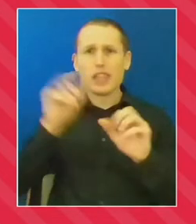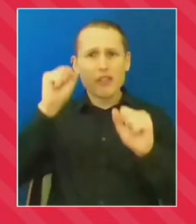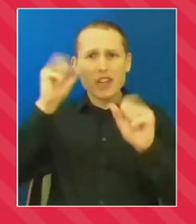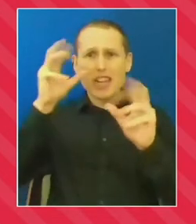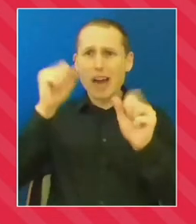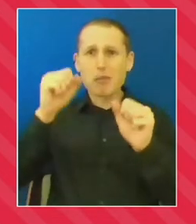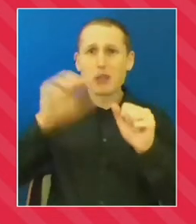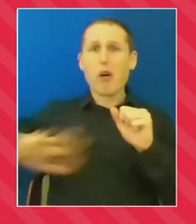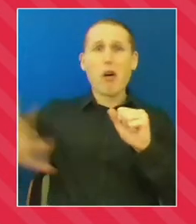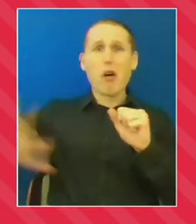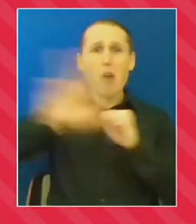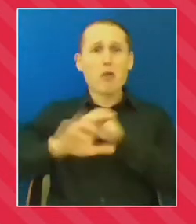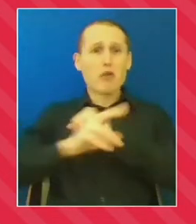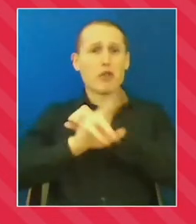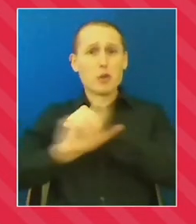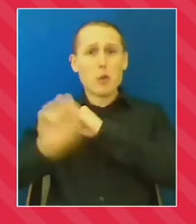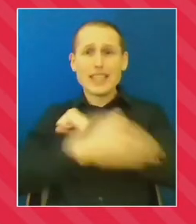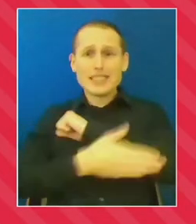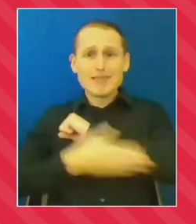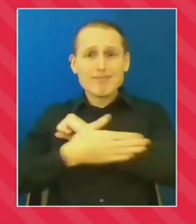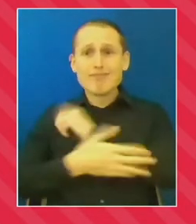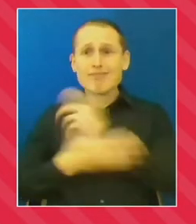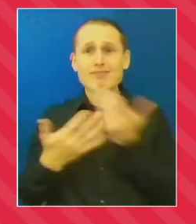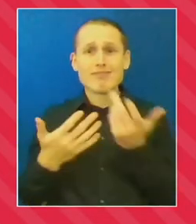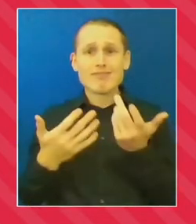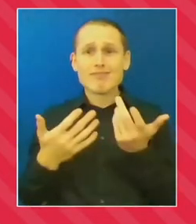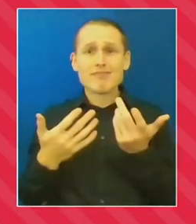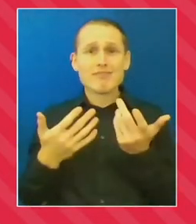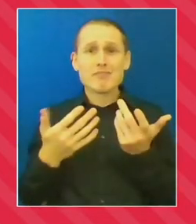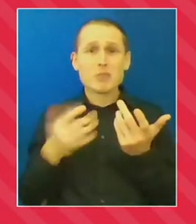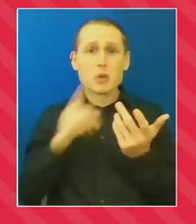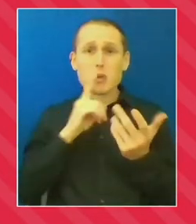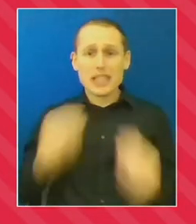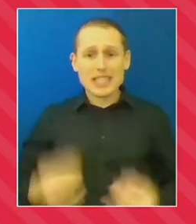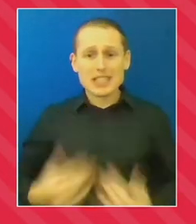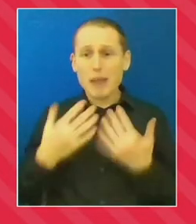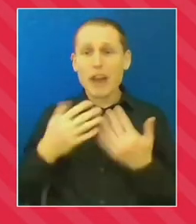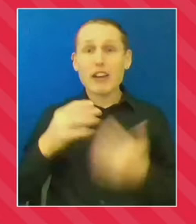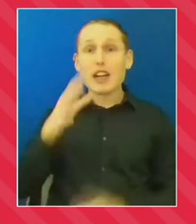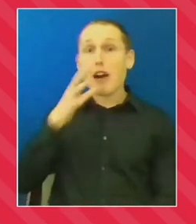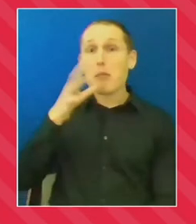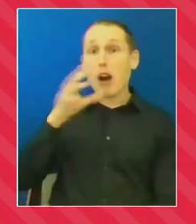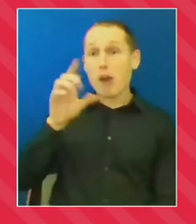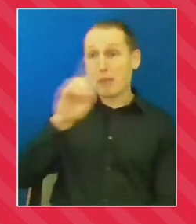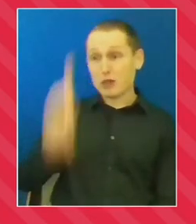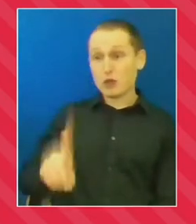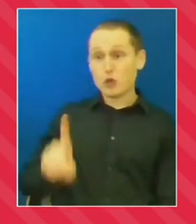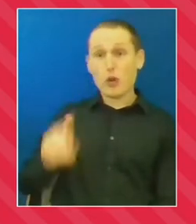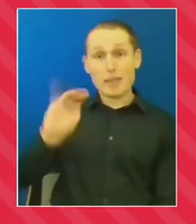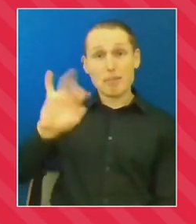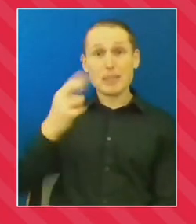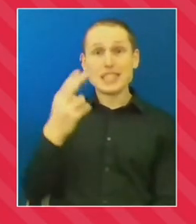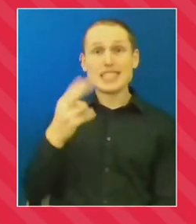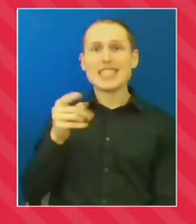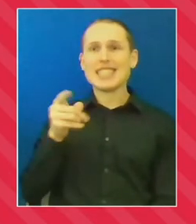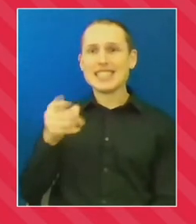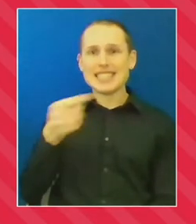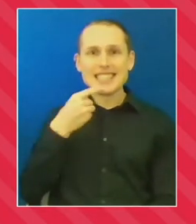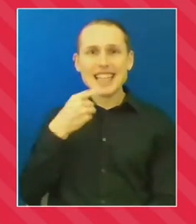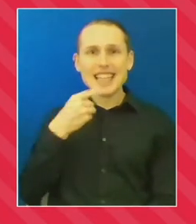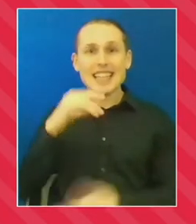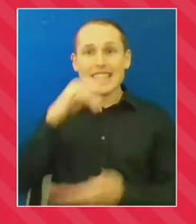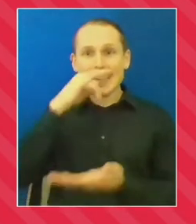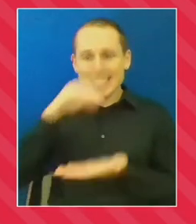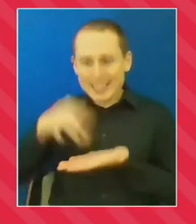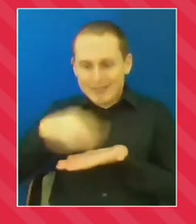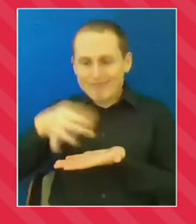really inspiring. You know, a mom in Detroit said her kids tried vegetables that they never ever would have tried